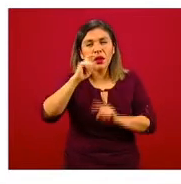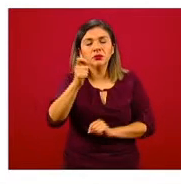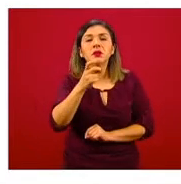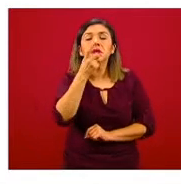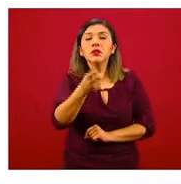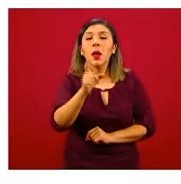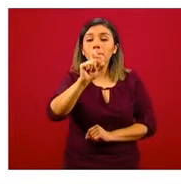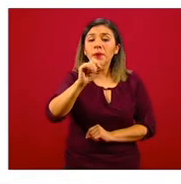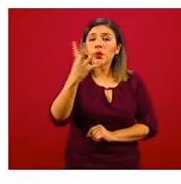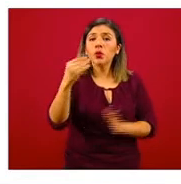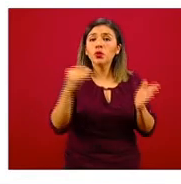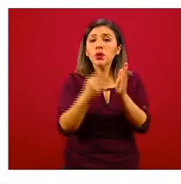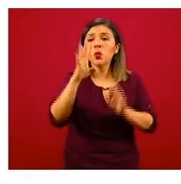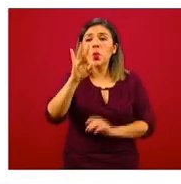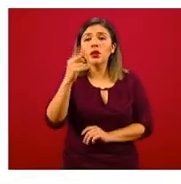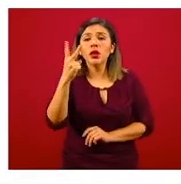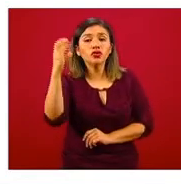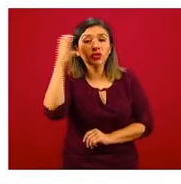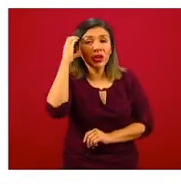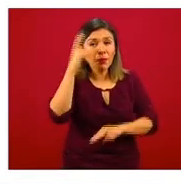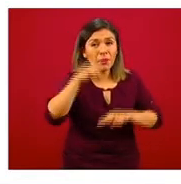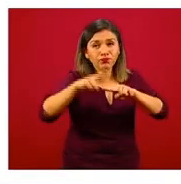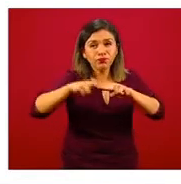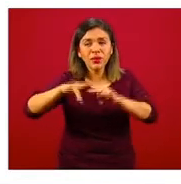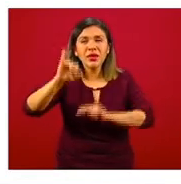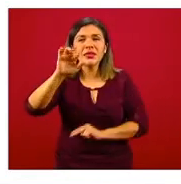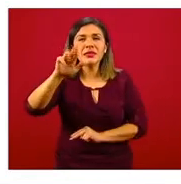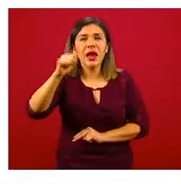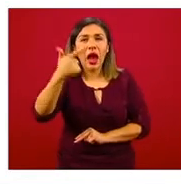notification rate. It's pretty good. Out of the